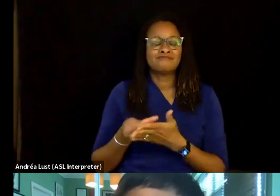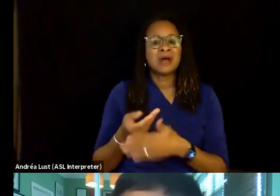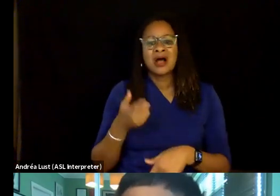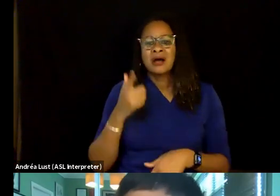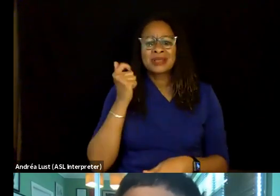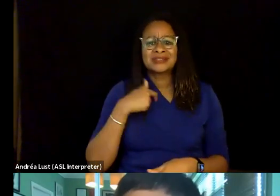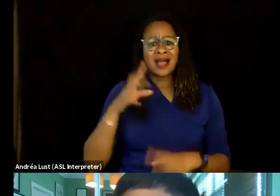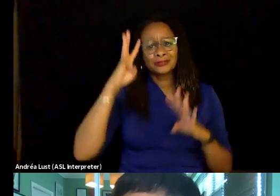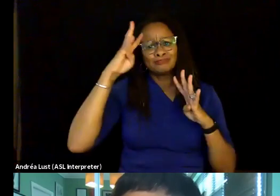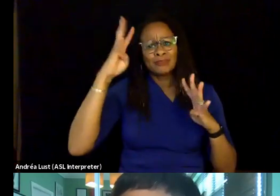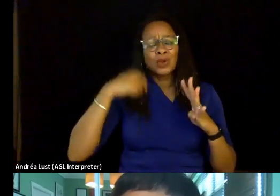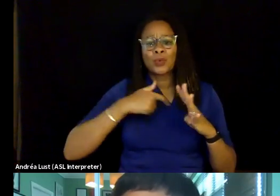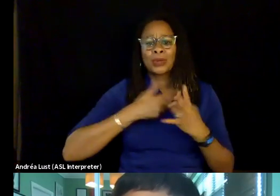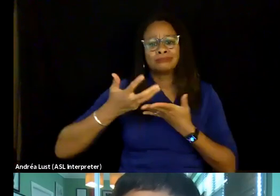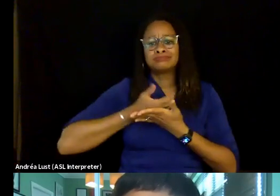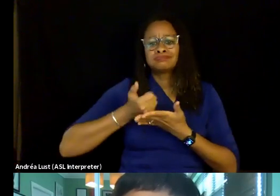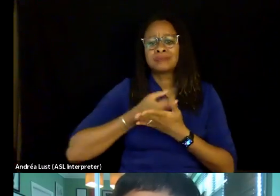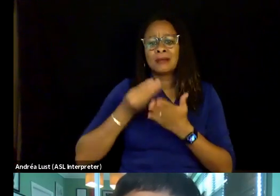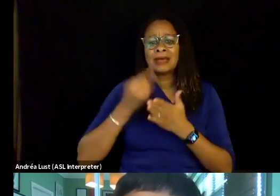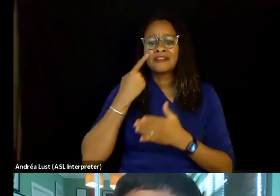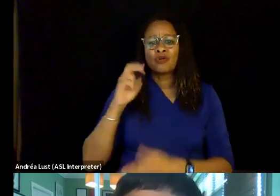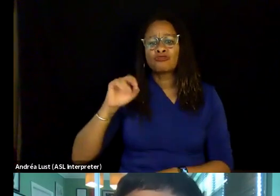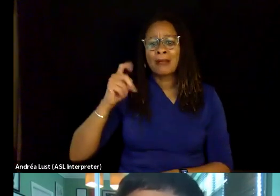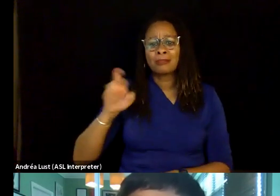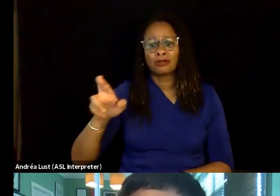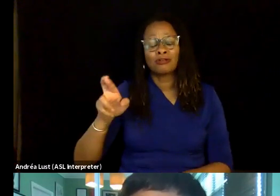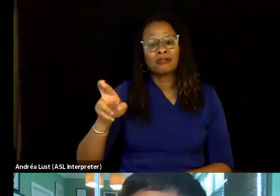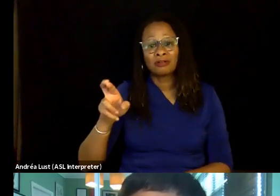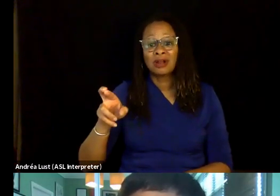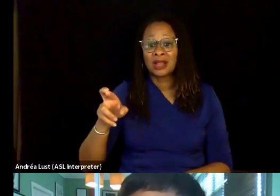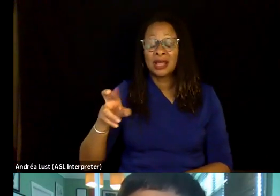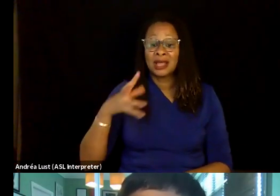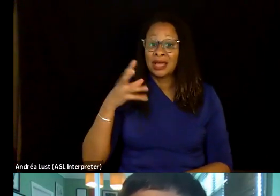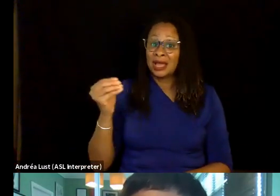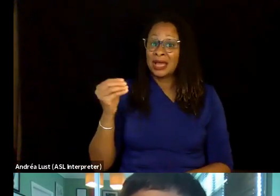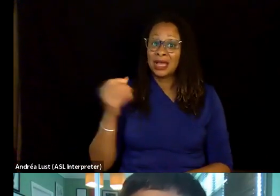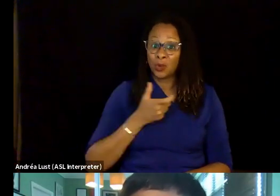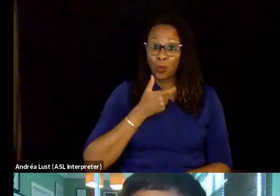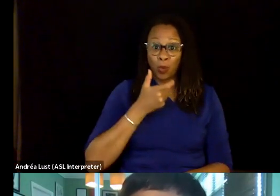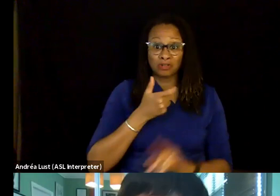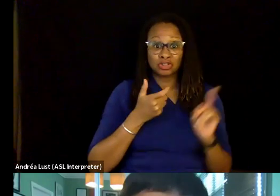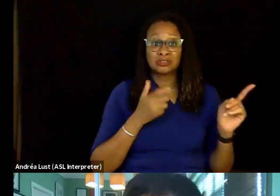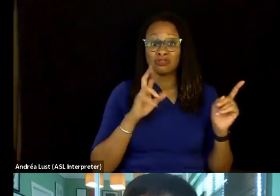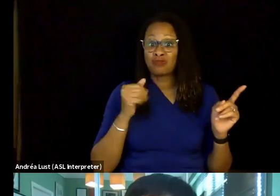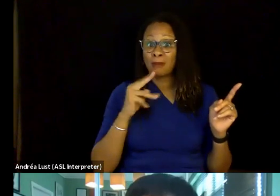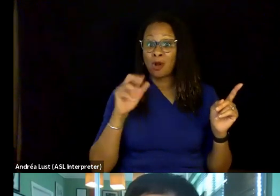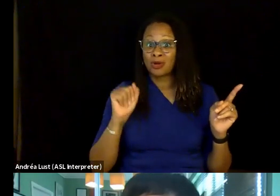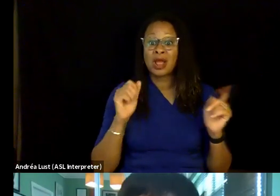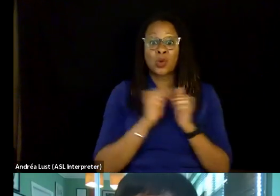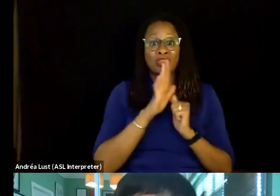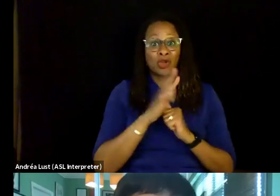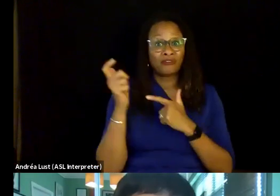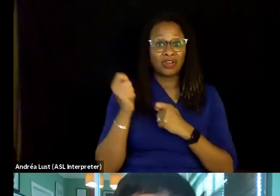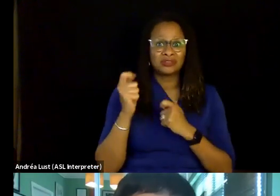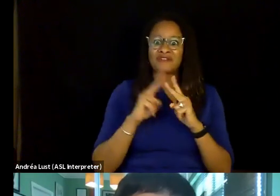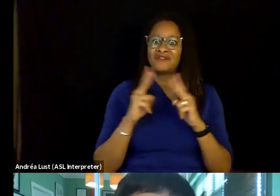we raised money for Rappler, and then, you know, watching Ramona with her fundraising also was